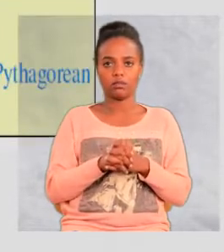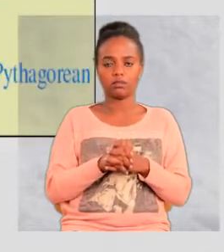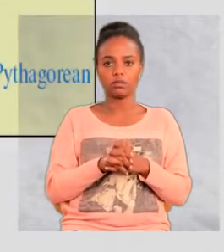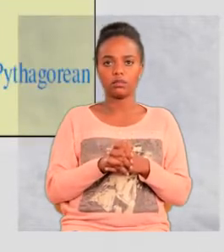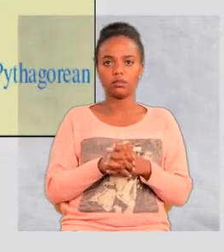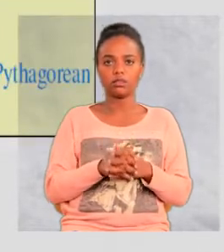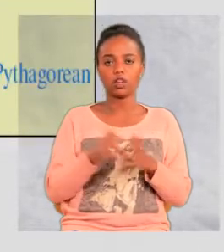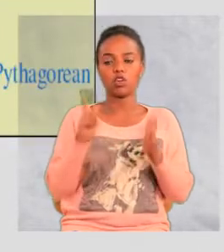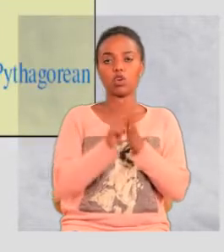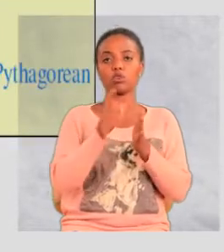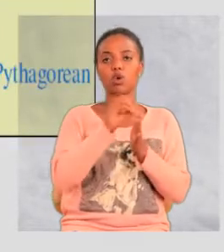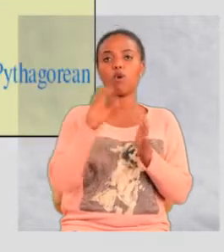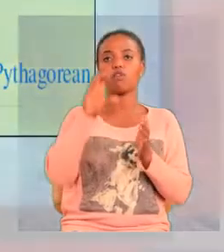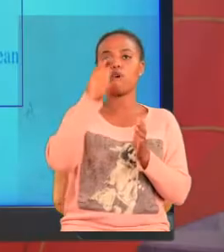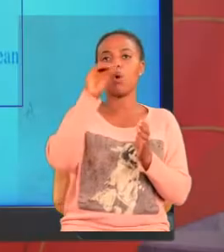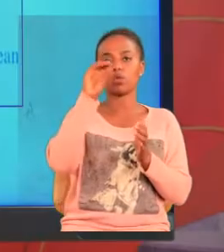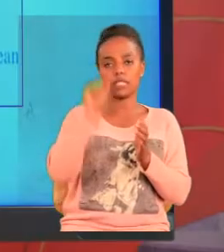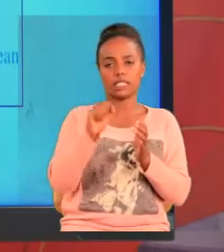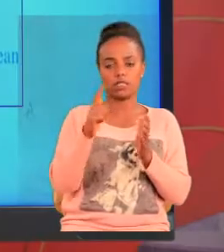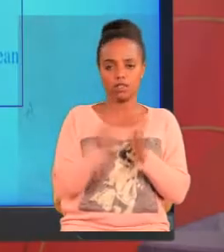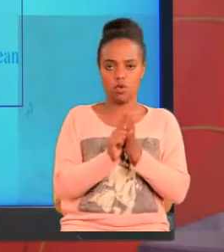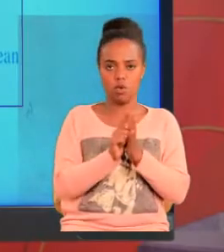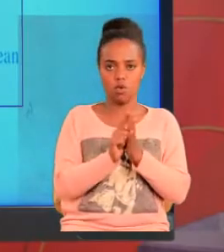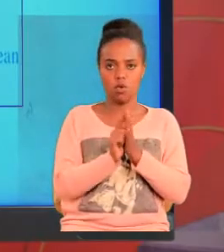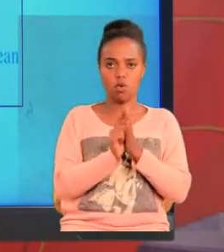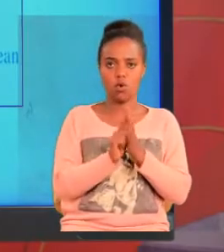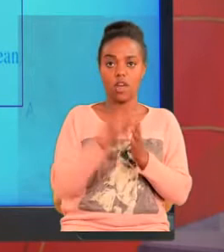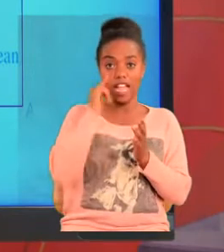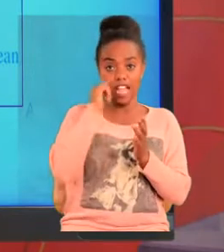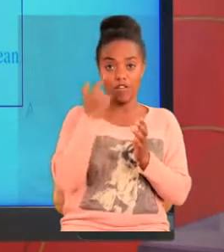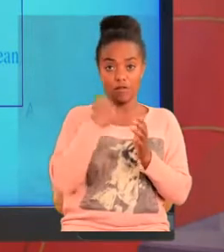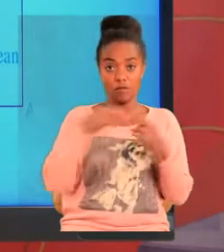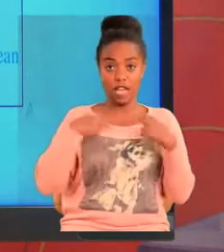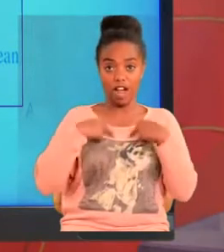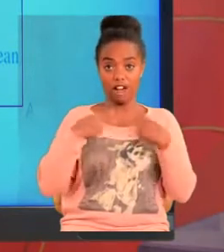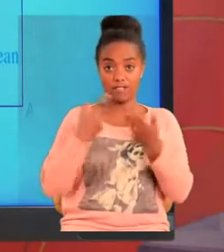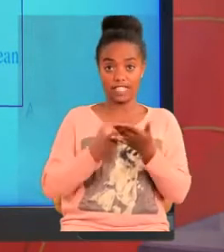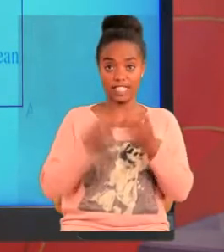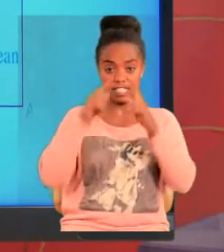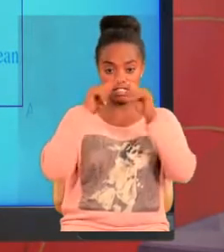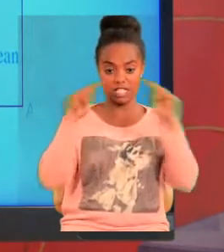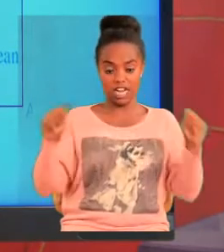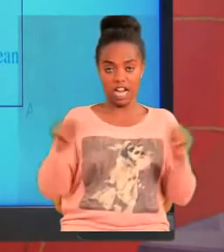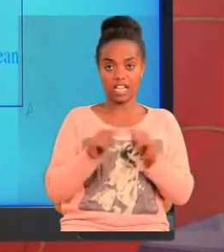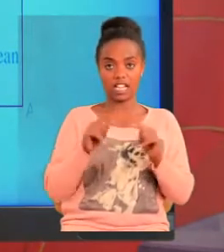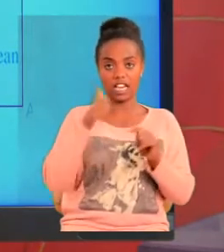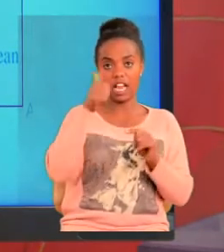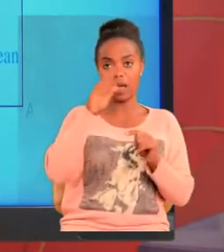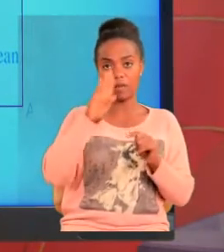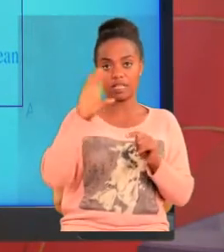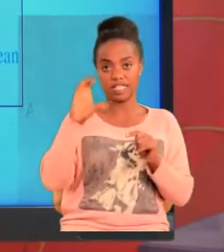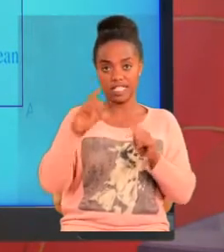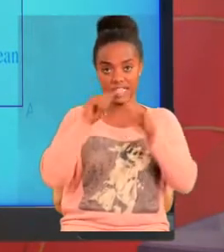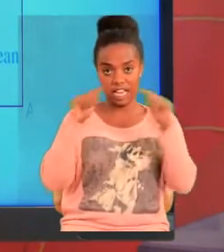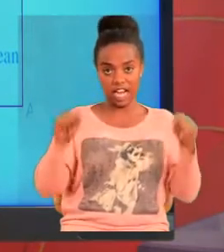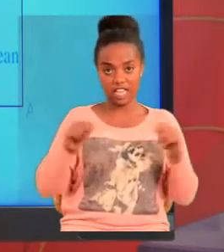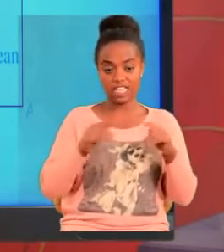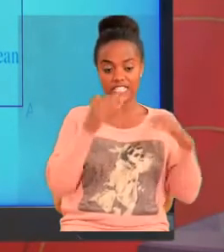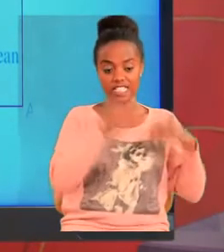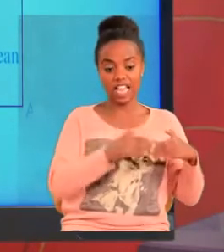The laws of cosine. If we have this triangle ABC with side A, B, and C,